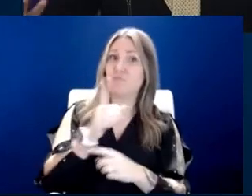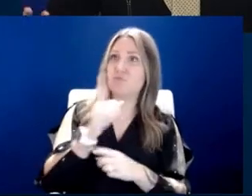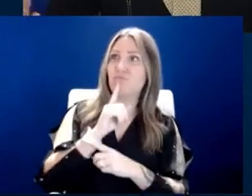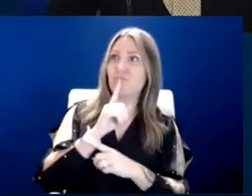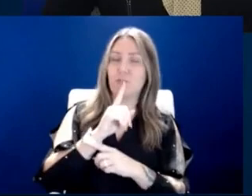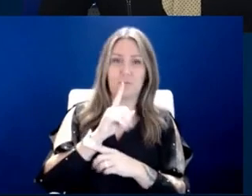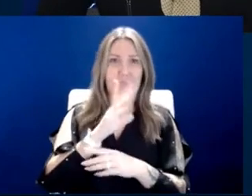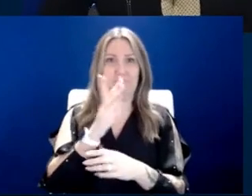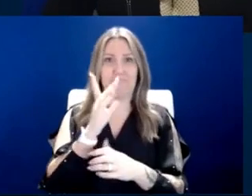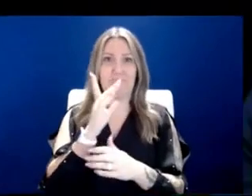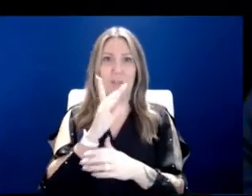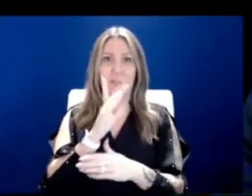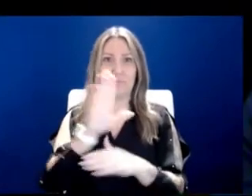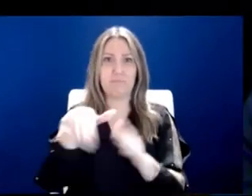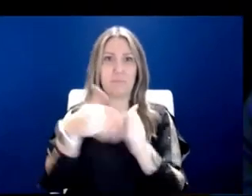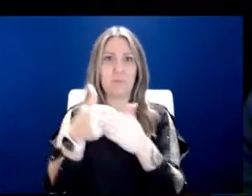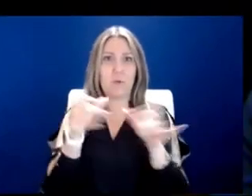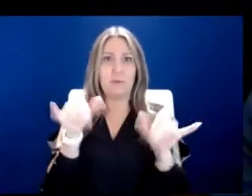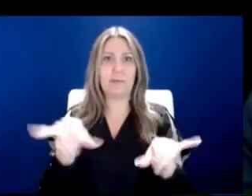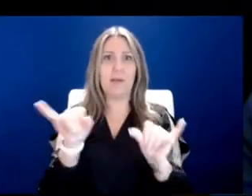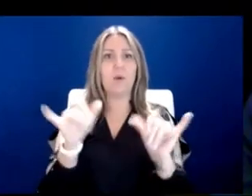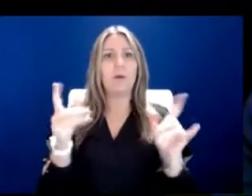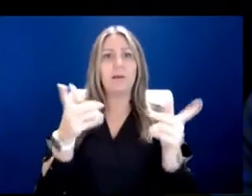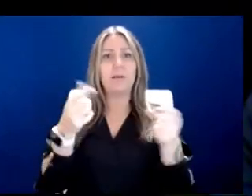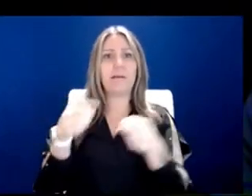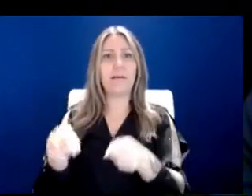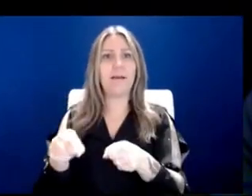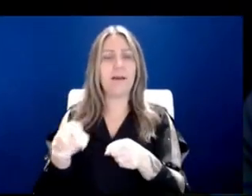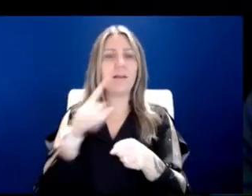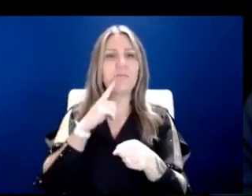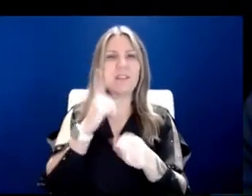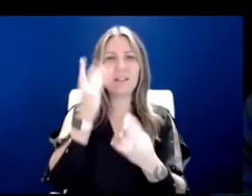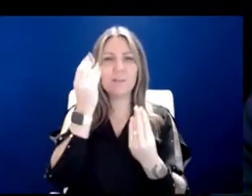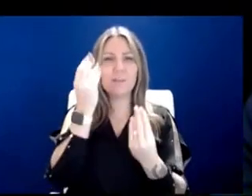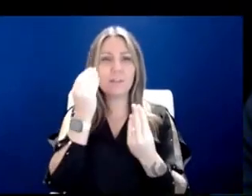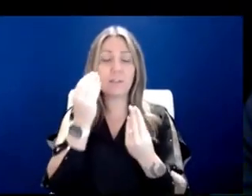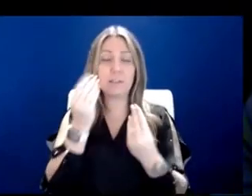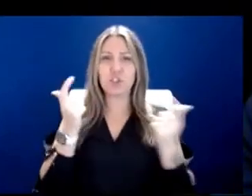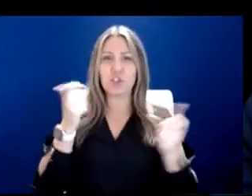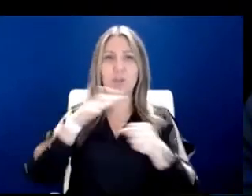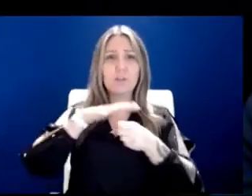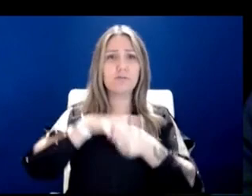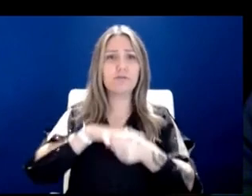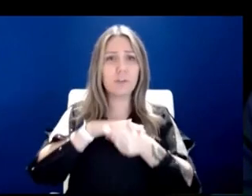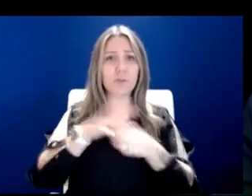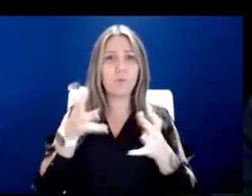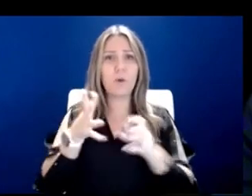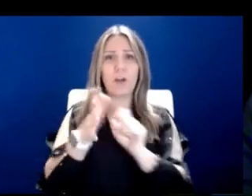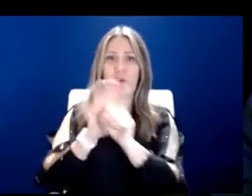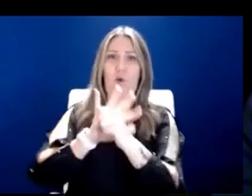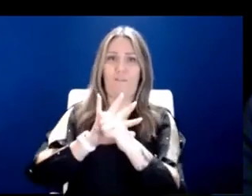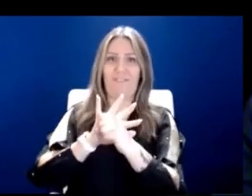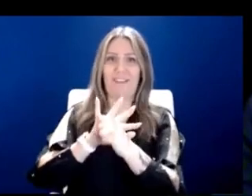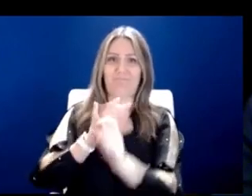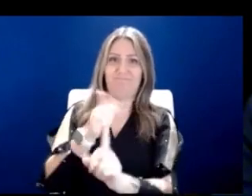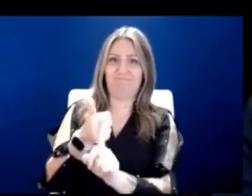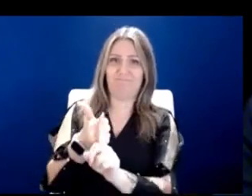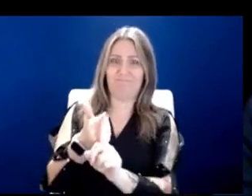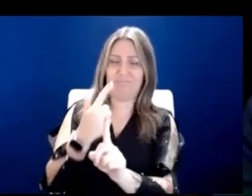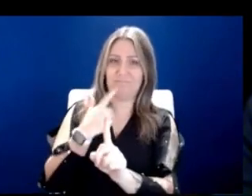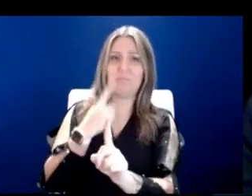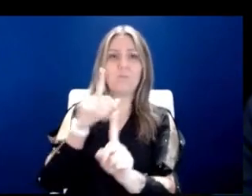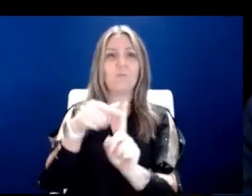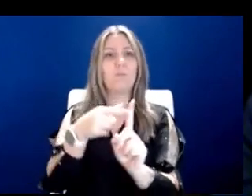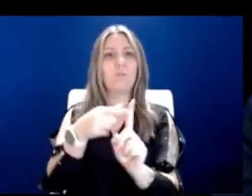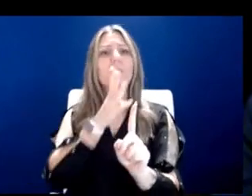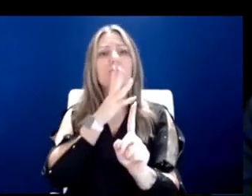on inside their mind? So probably the biggest stress for them is COVID. When you're talking about these athletes, I mean,